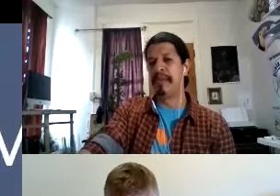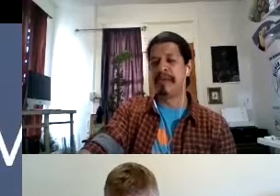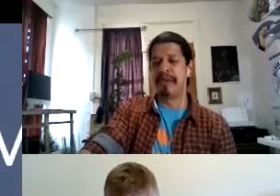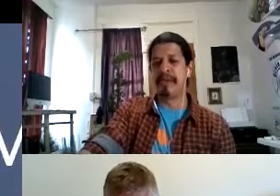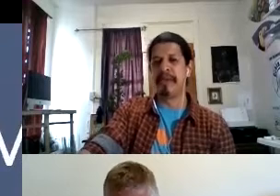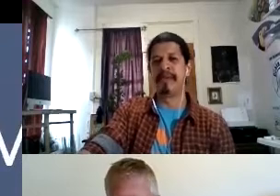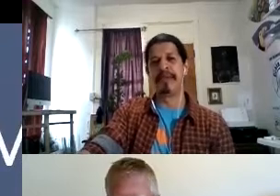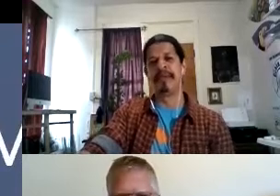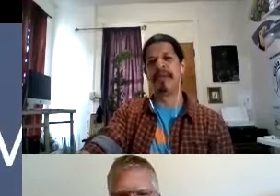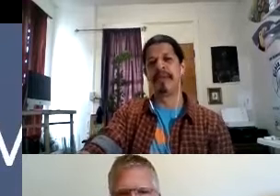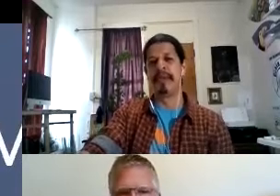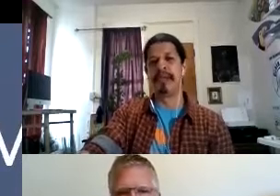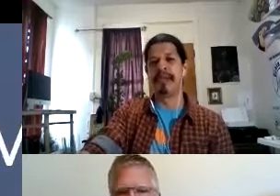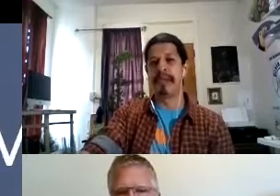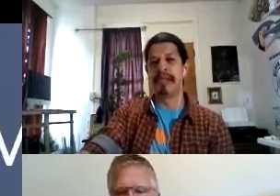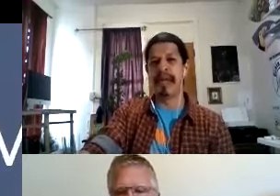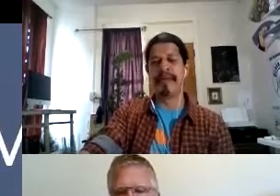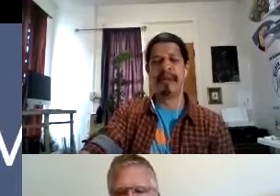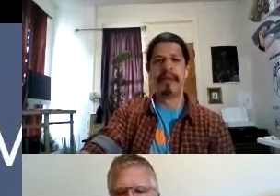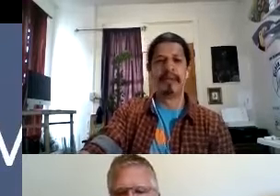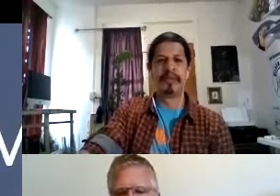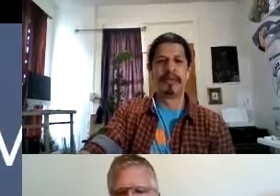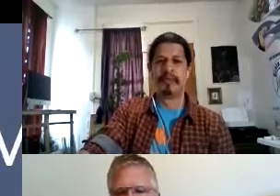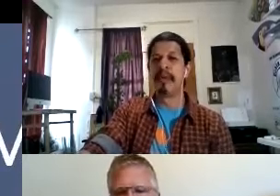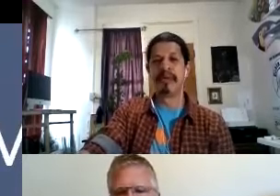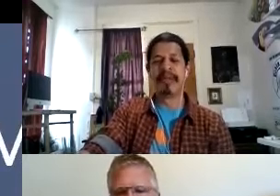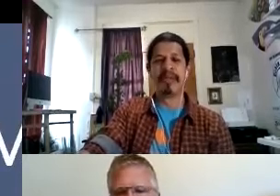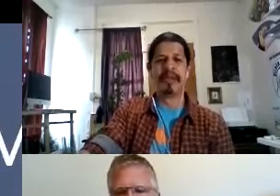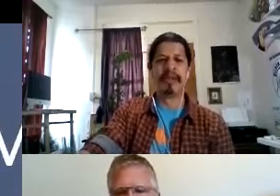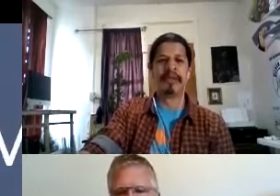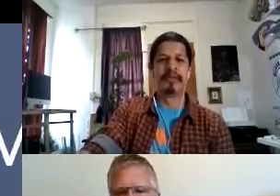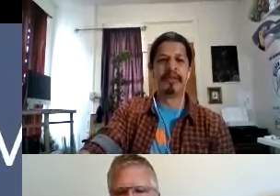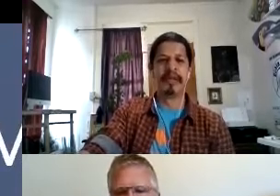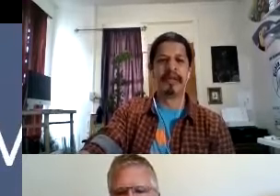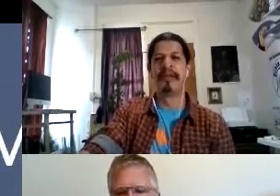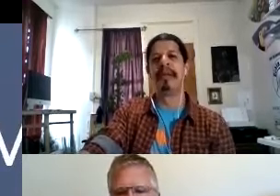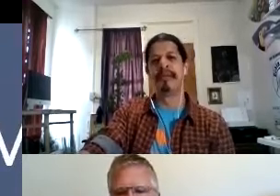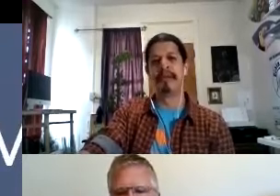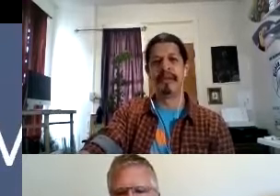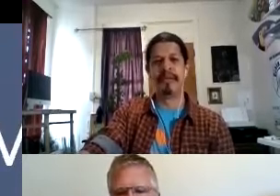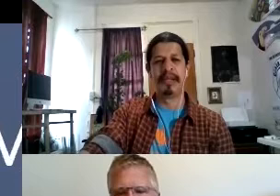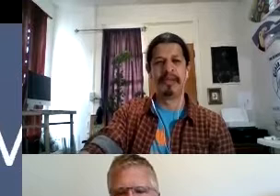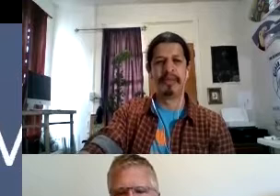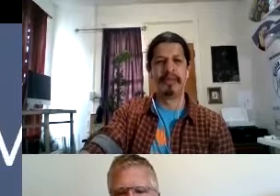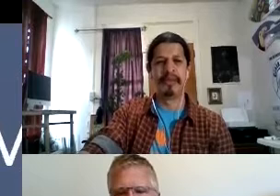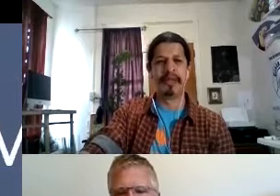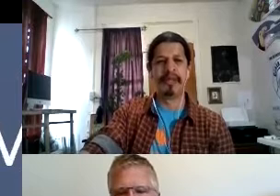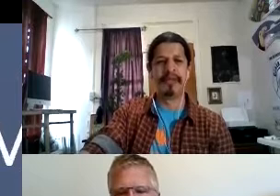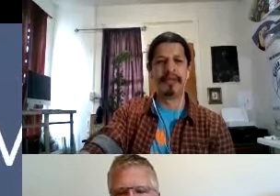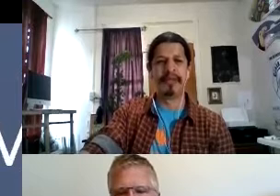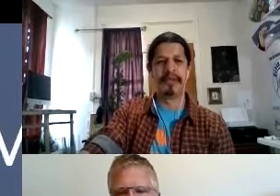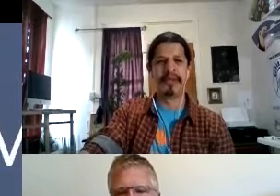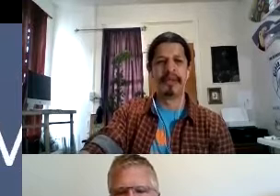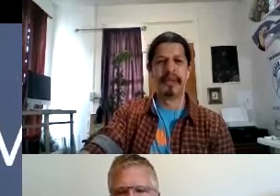meeting is being recorded, and for some reason you missed the first half or most of it, this will be online for everybody to